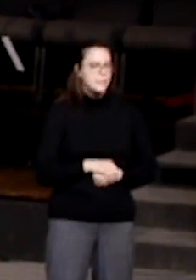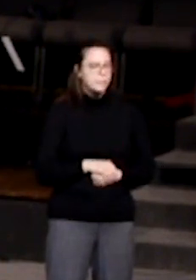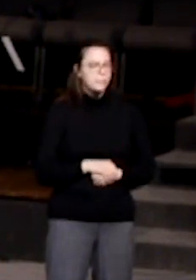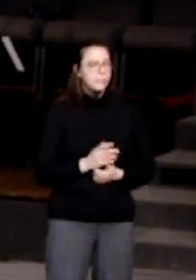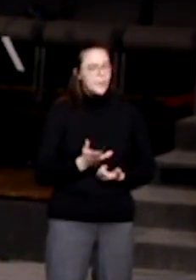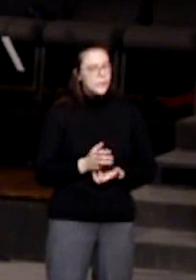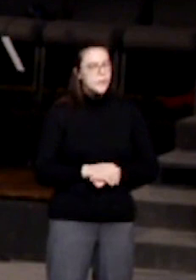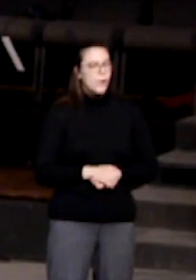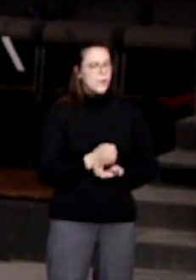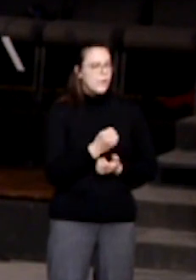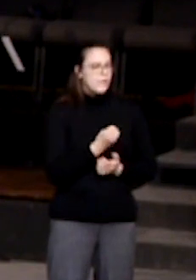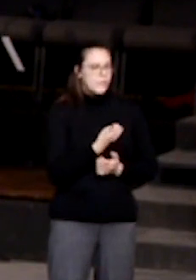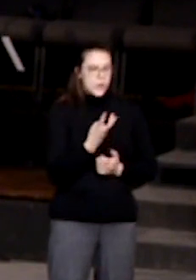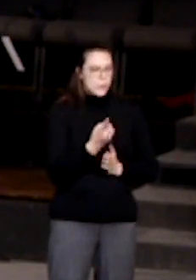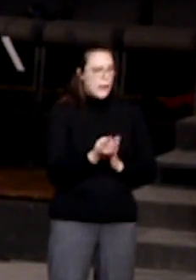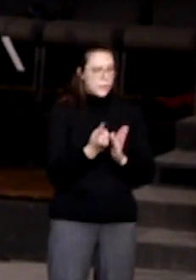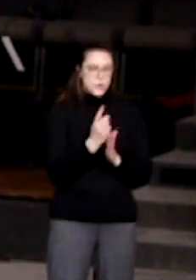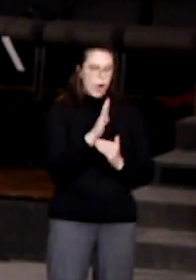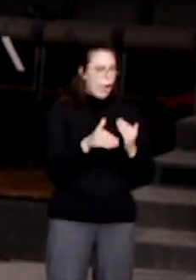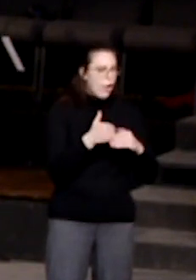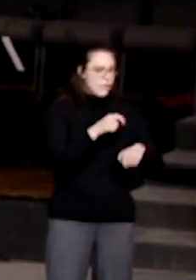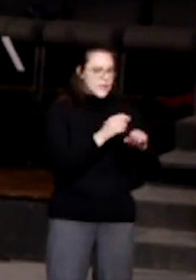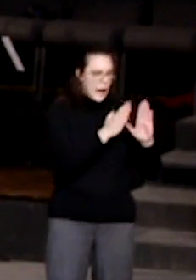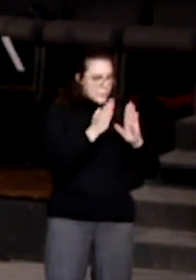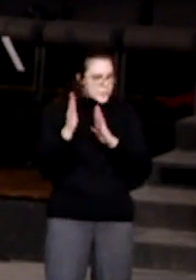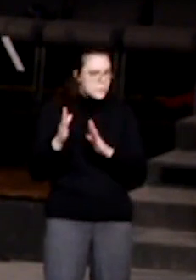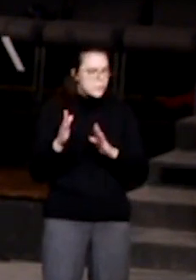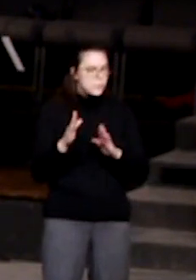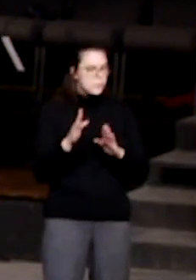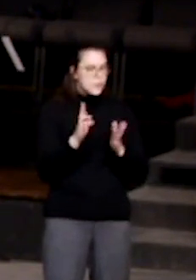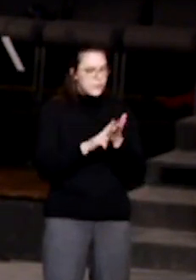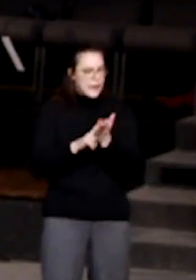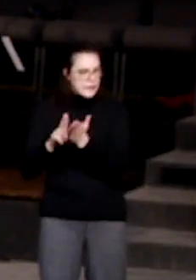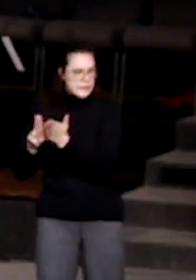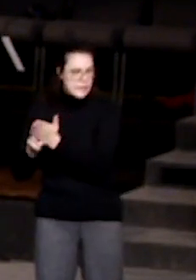so just within a few hours, all those slots were filled for the next 72 hours. So I had constant prayer.